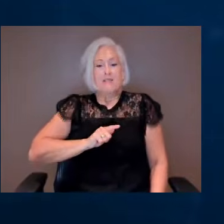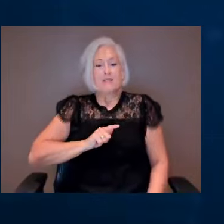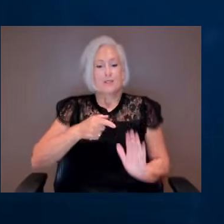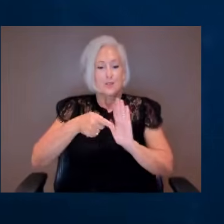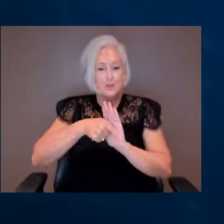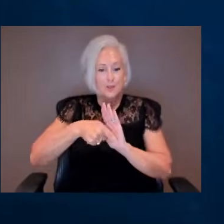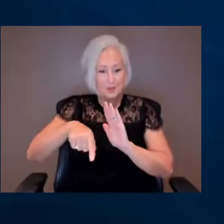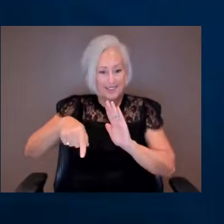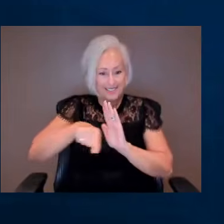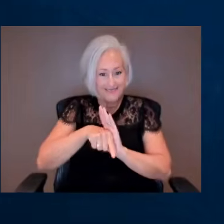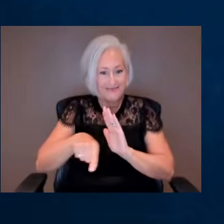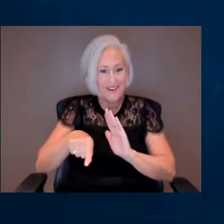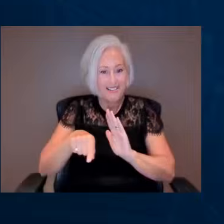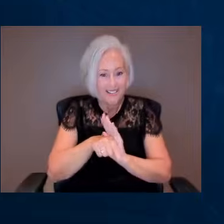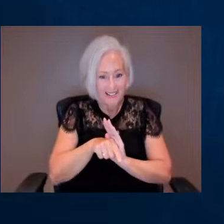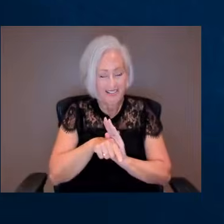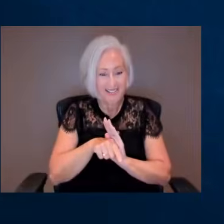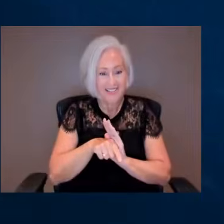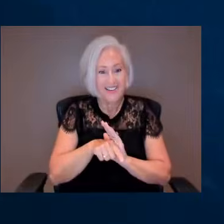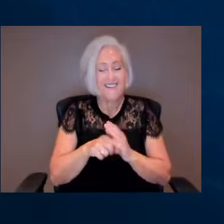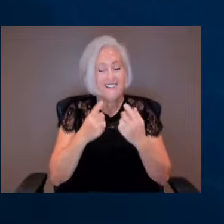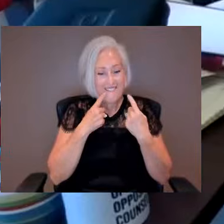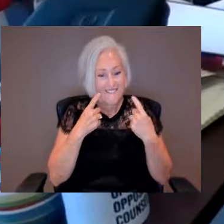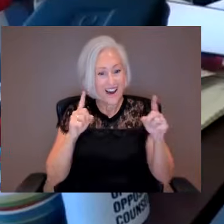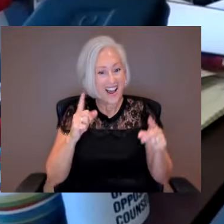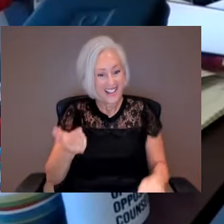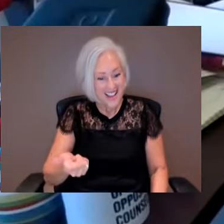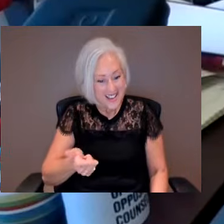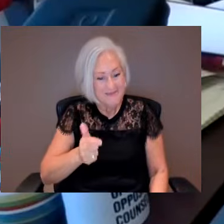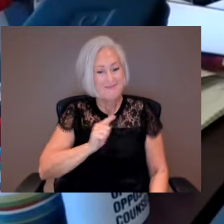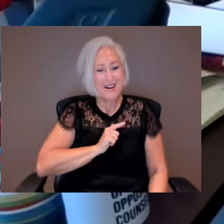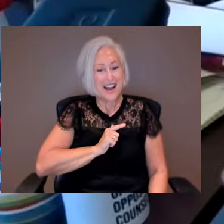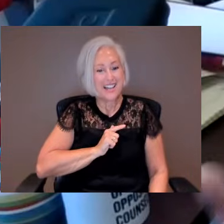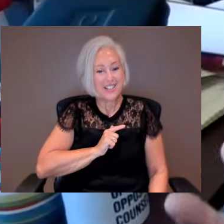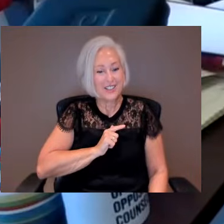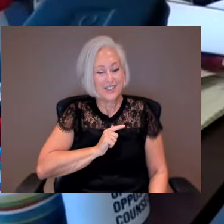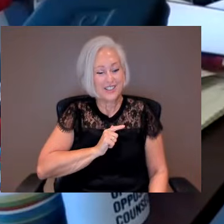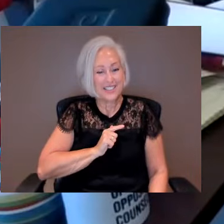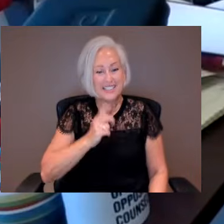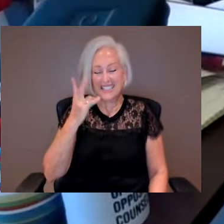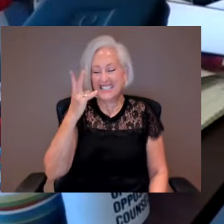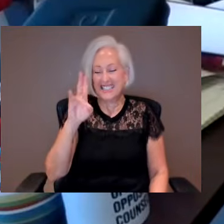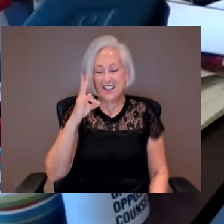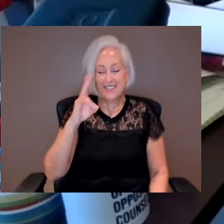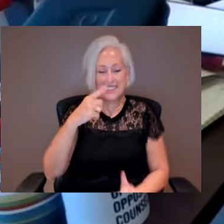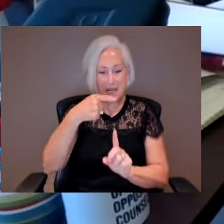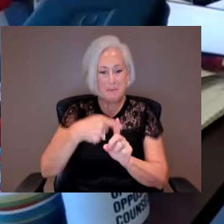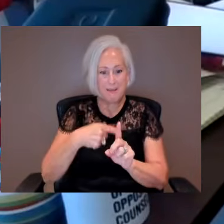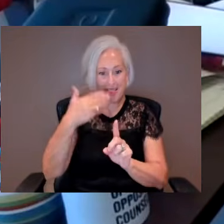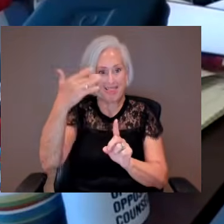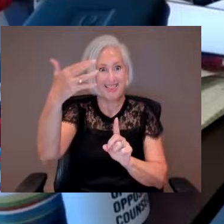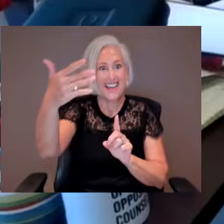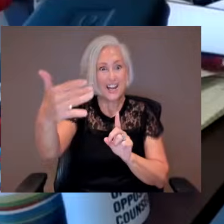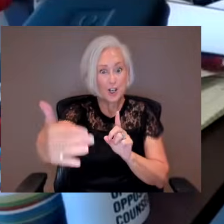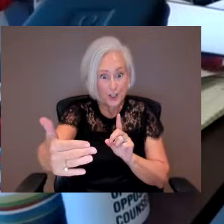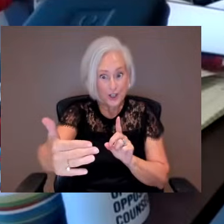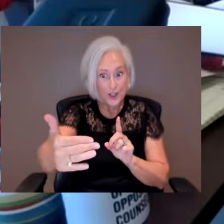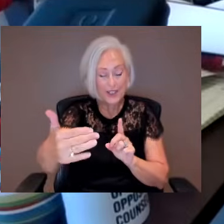point. And so finally, when I'm the one ringing the bell 17 months later,